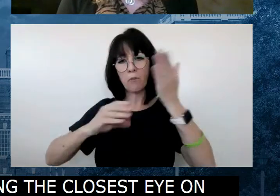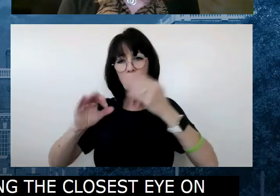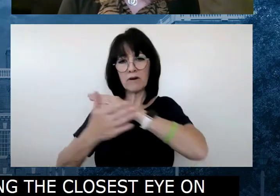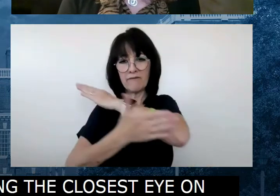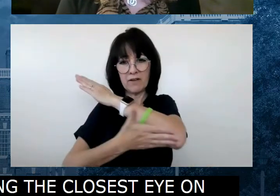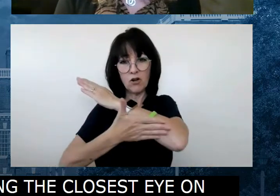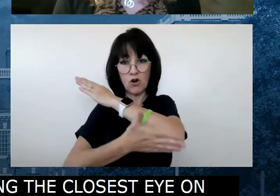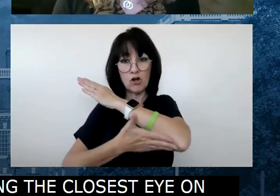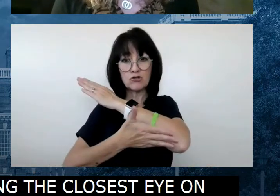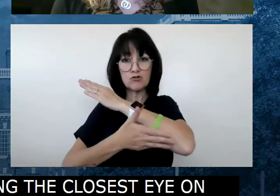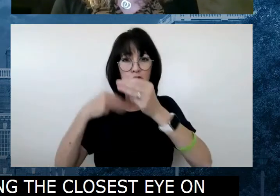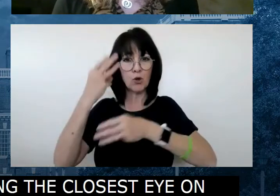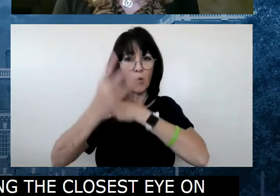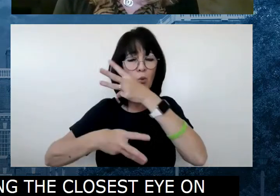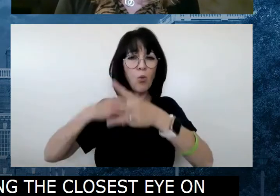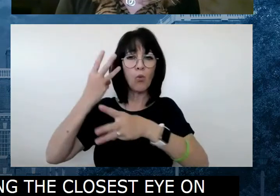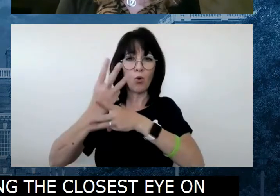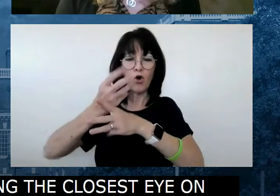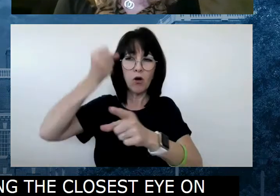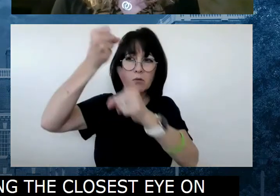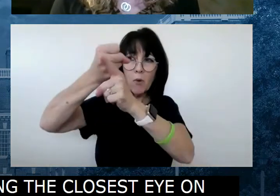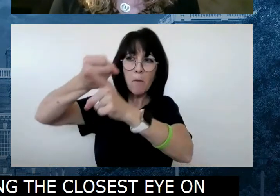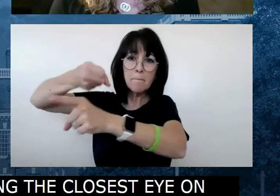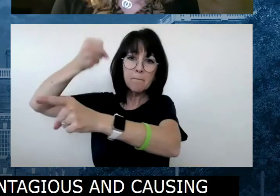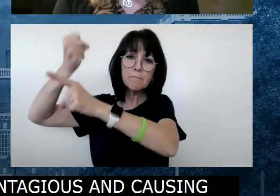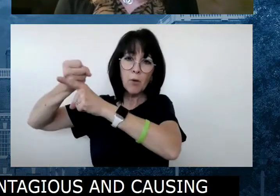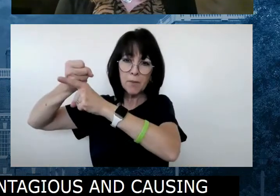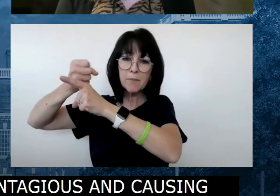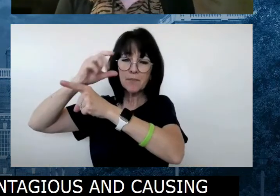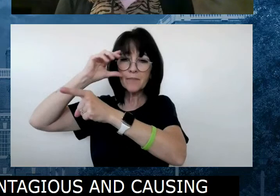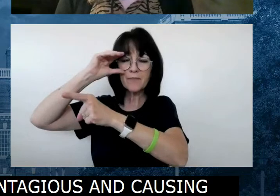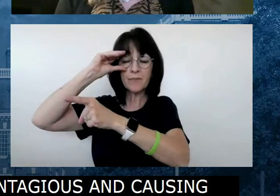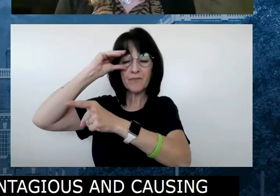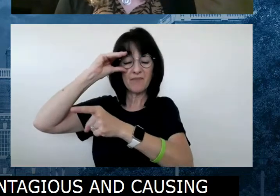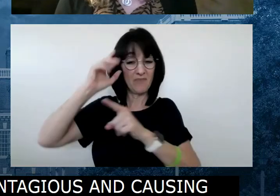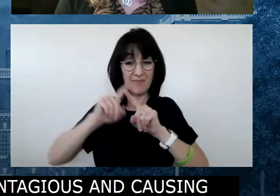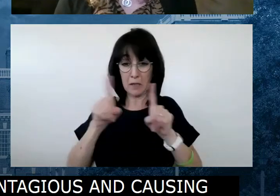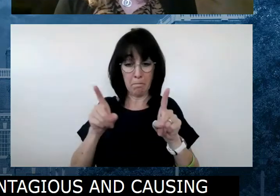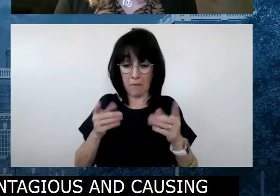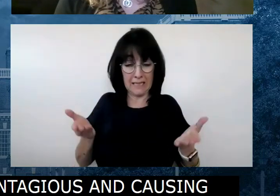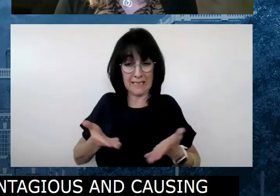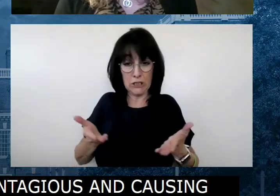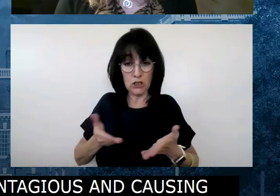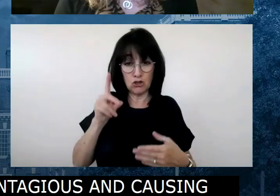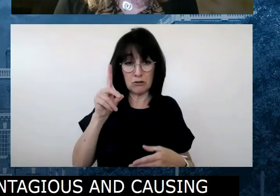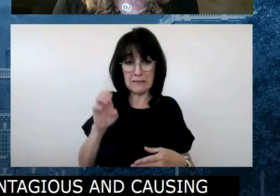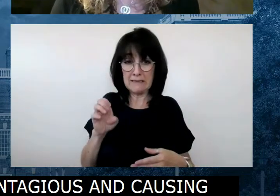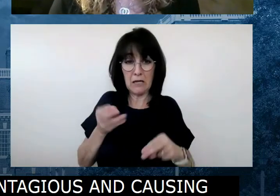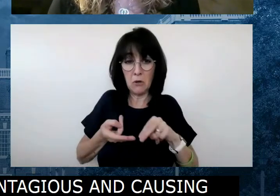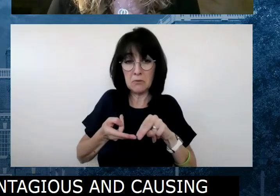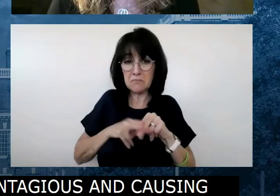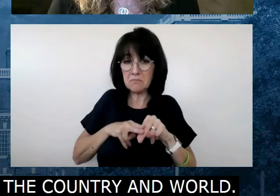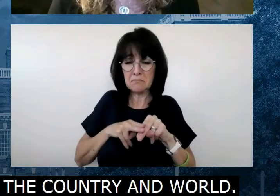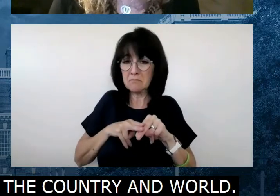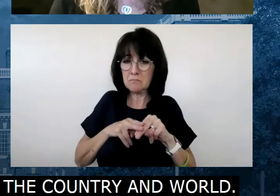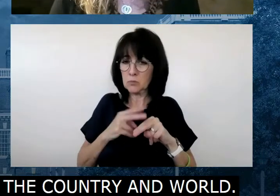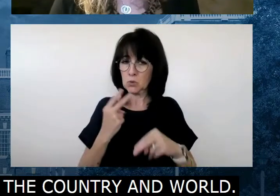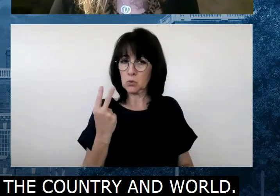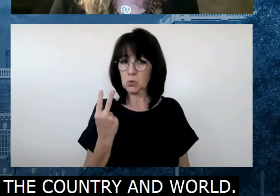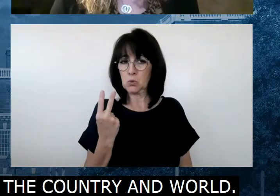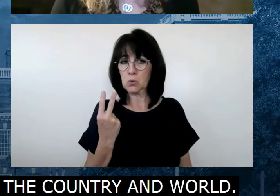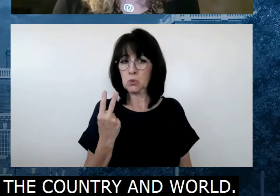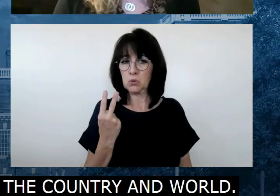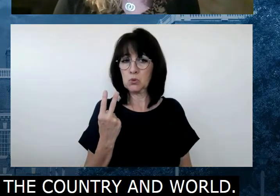and world. We only saw an increase by 2 since last week of the